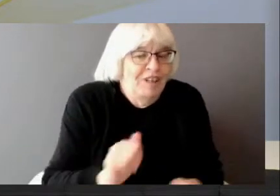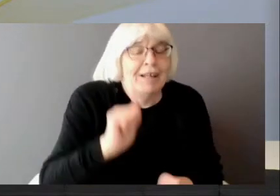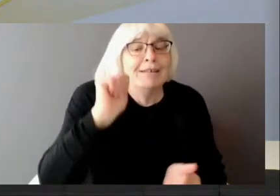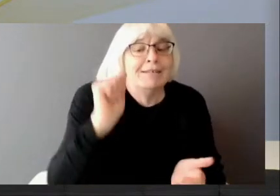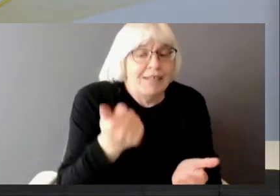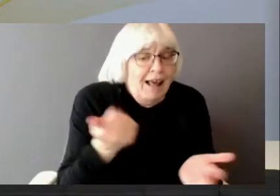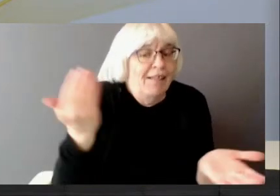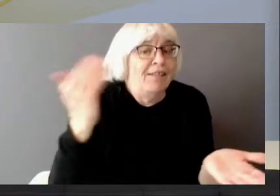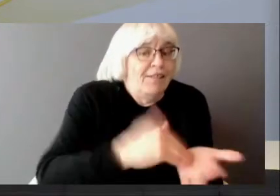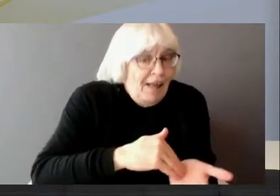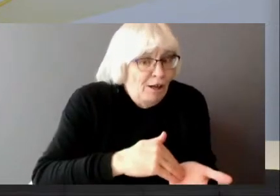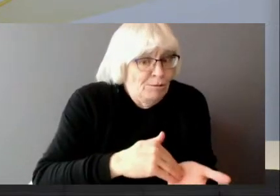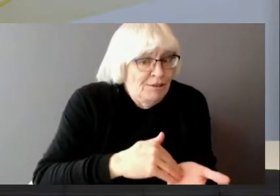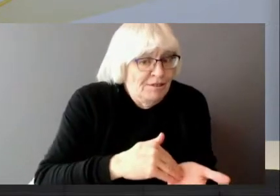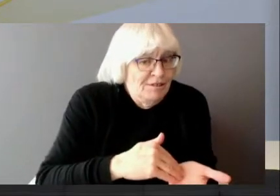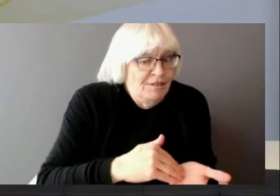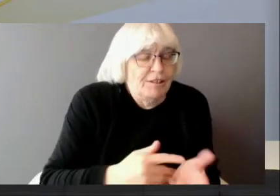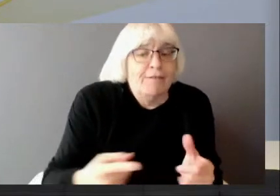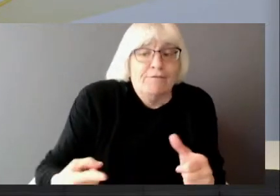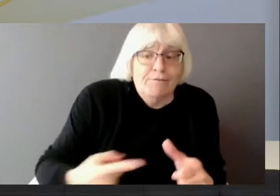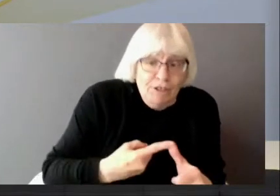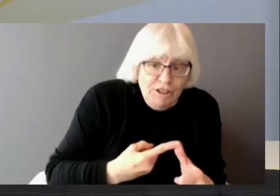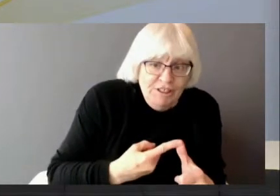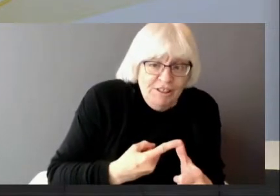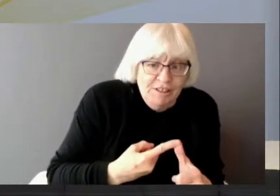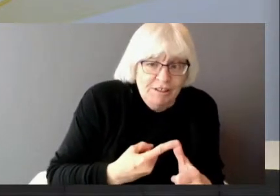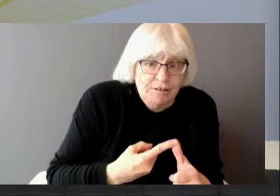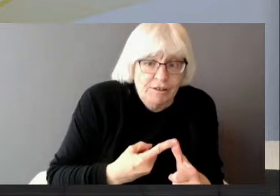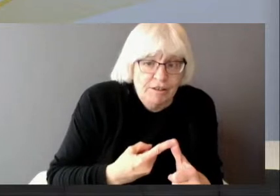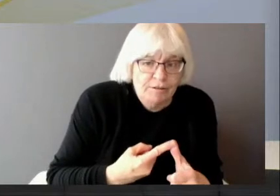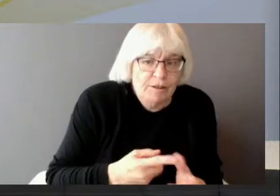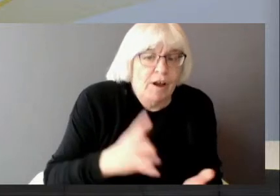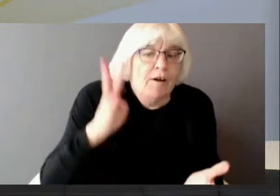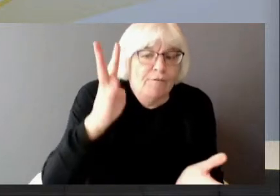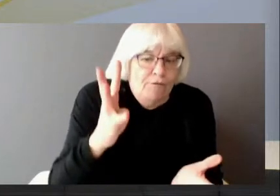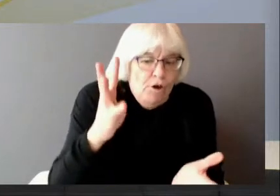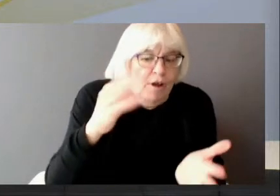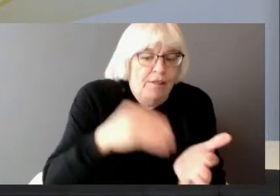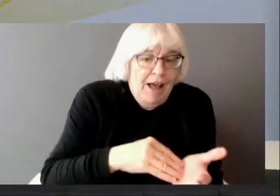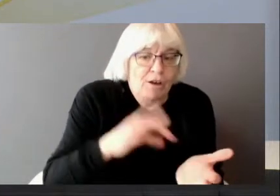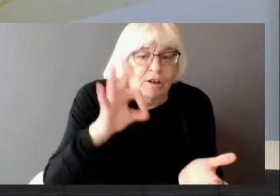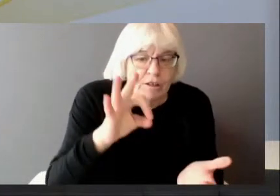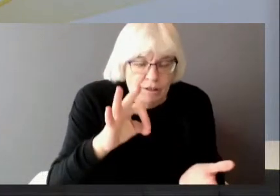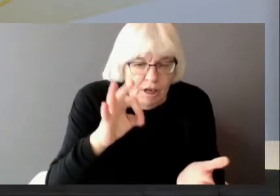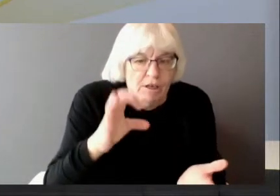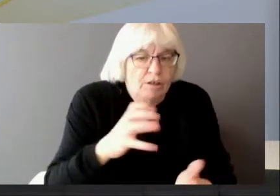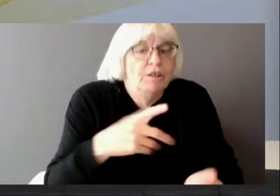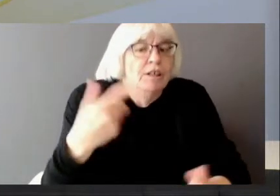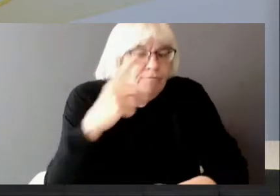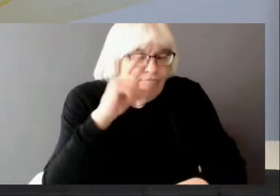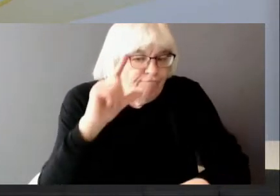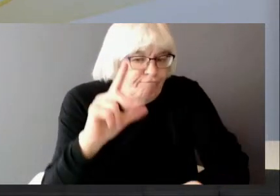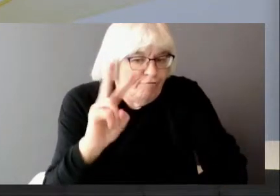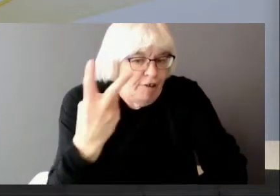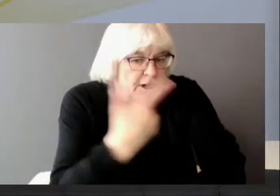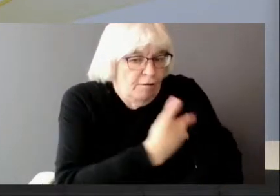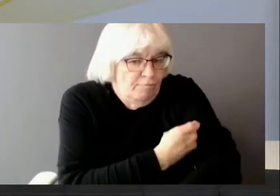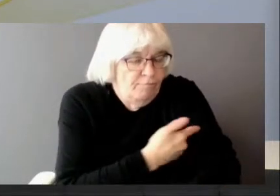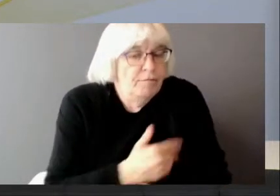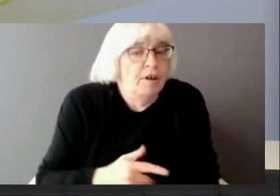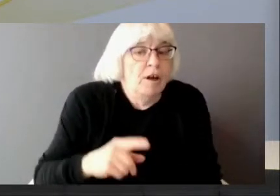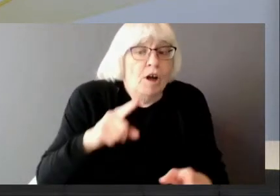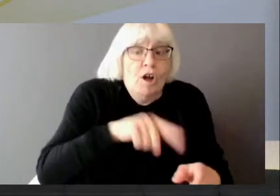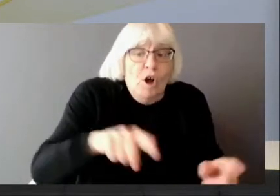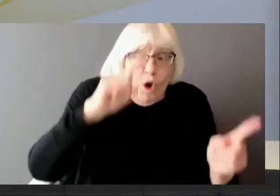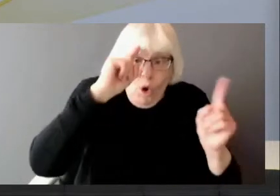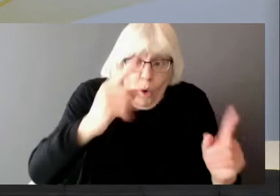doses. And our goal is to immunize 75 to 80% of our adult population in PEI. So by the end of March,